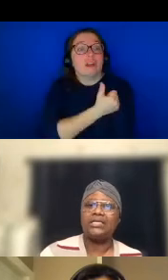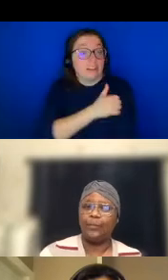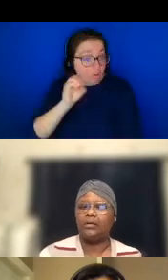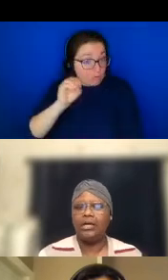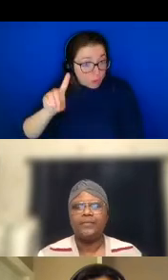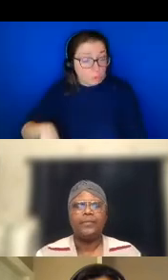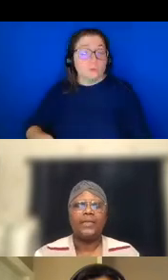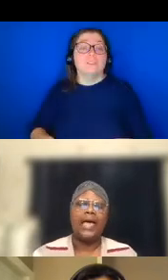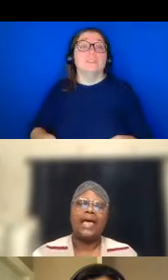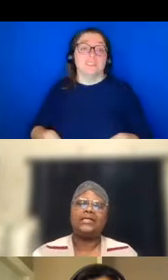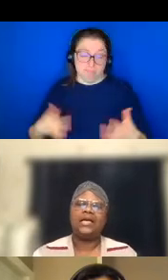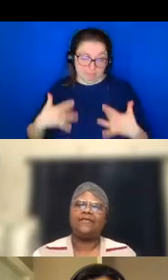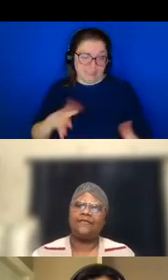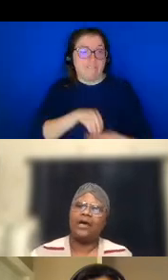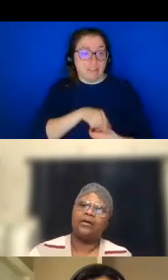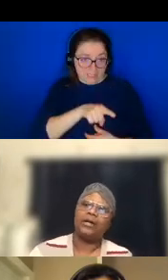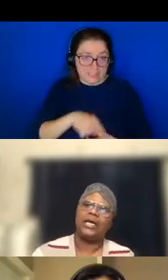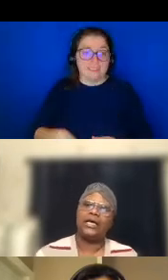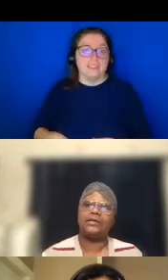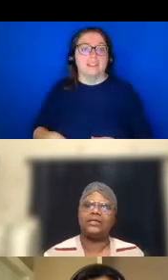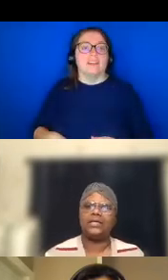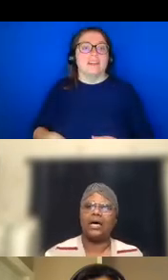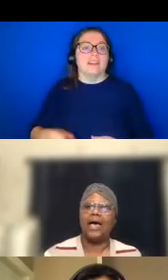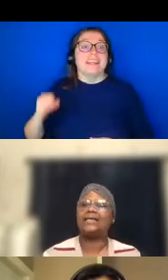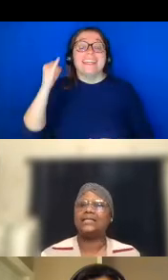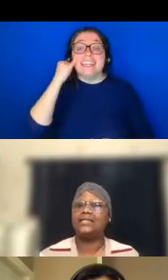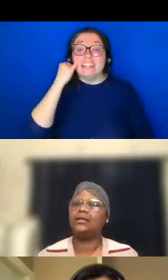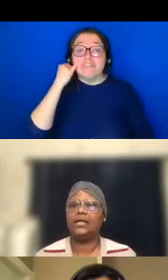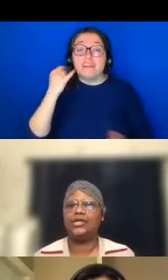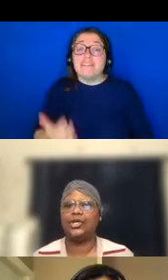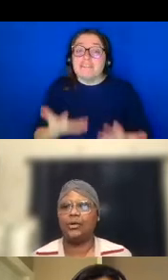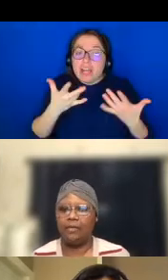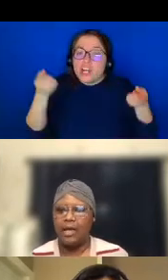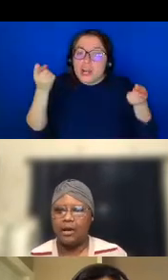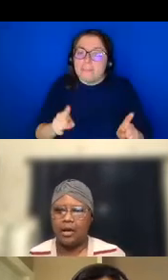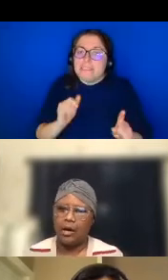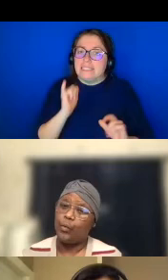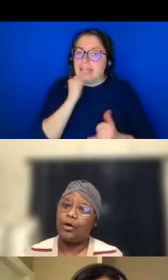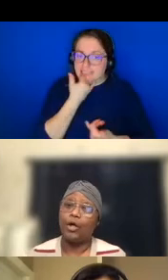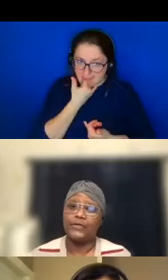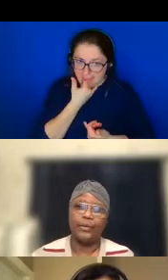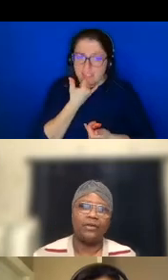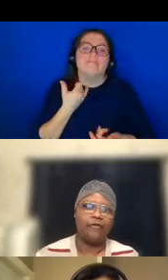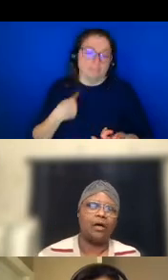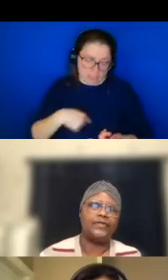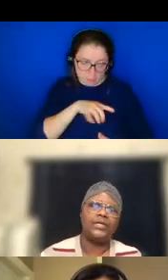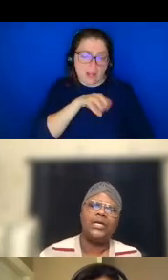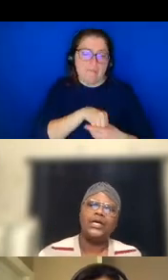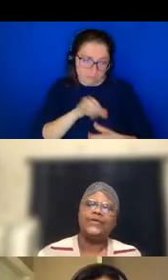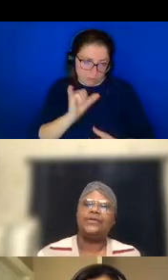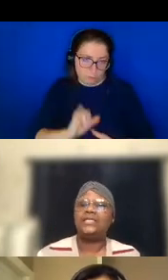category typically. And if a fire is accidental in nature, then we are also